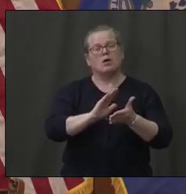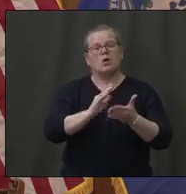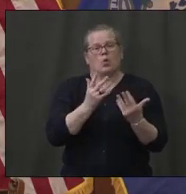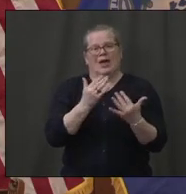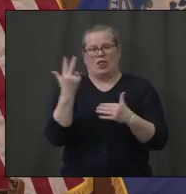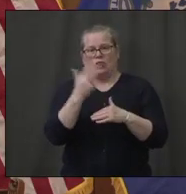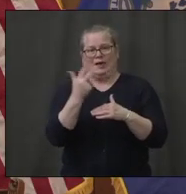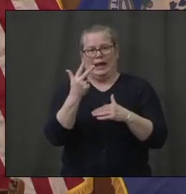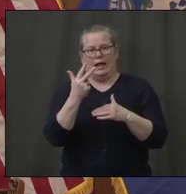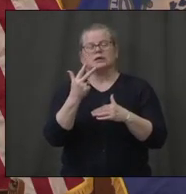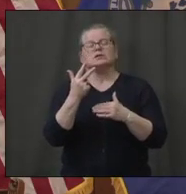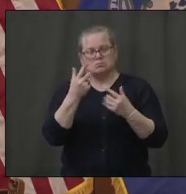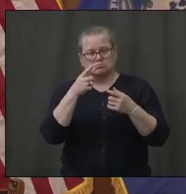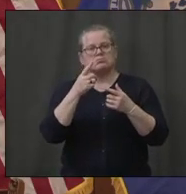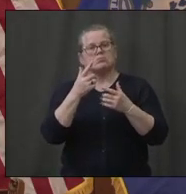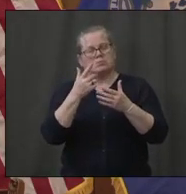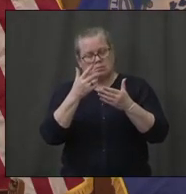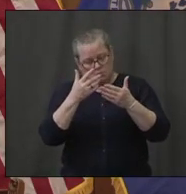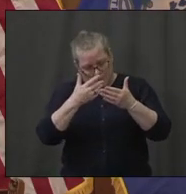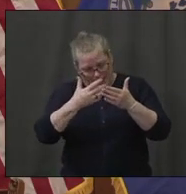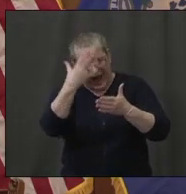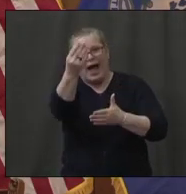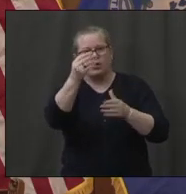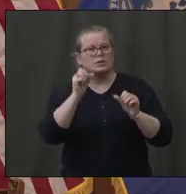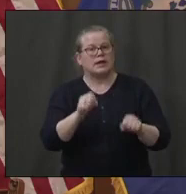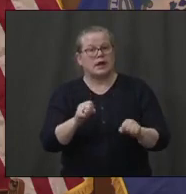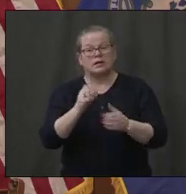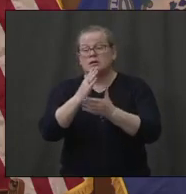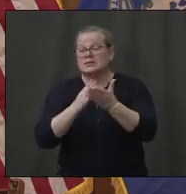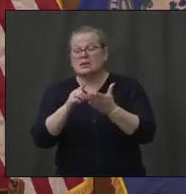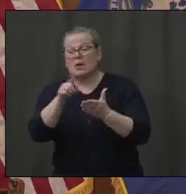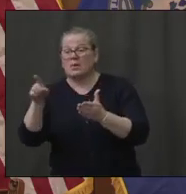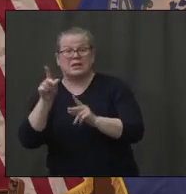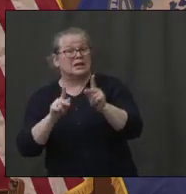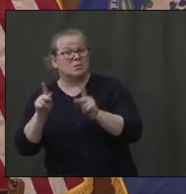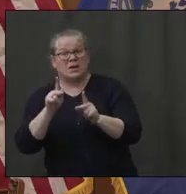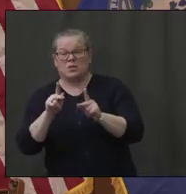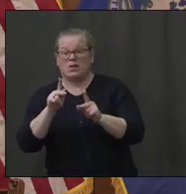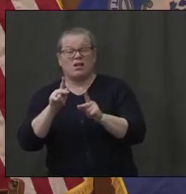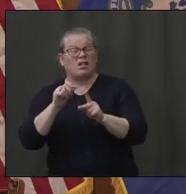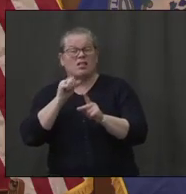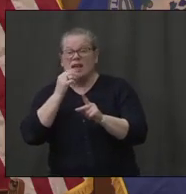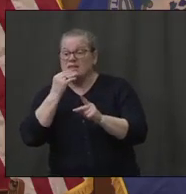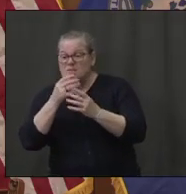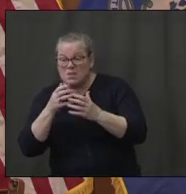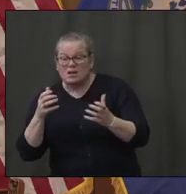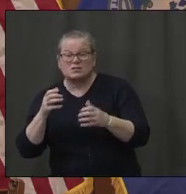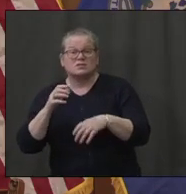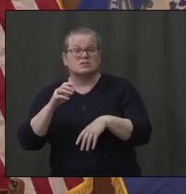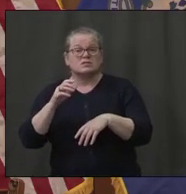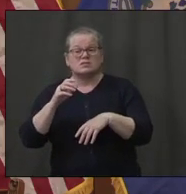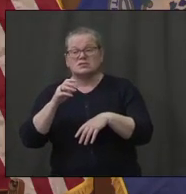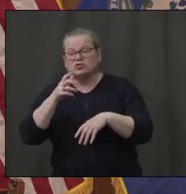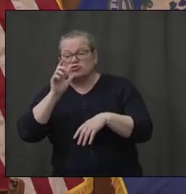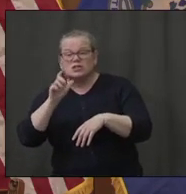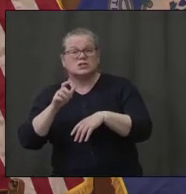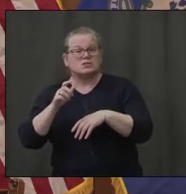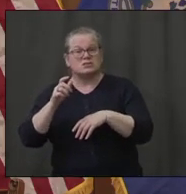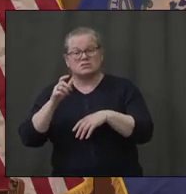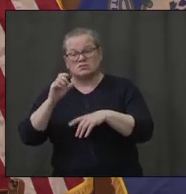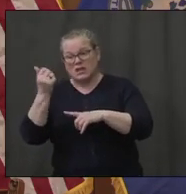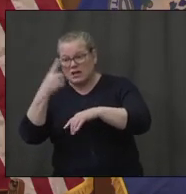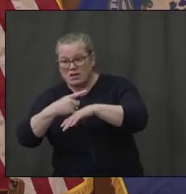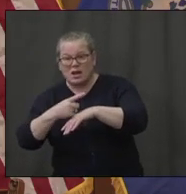very much in 10 days to 2 weeks, may not have had a lot to drink. They just need time. They're weak,